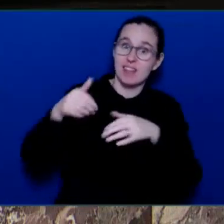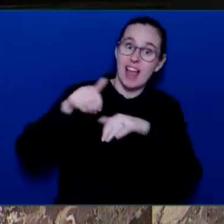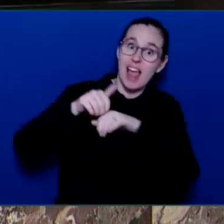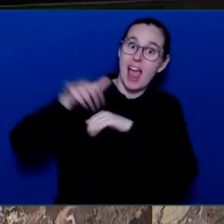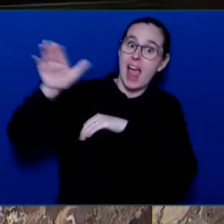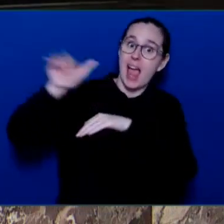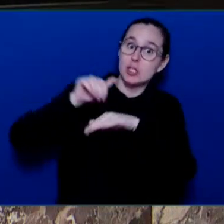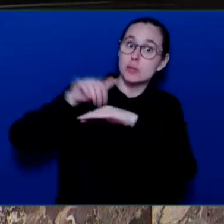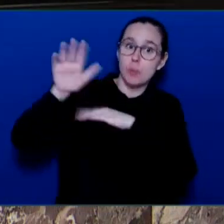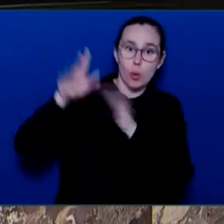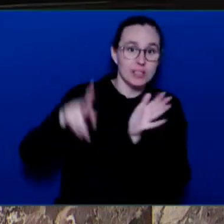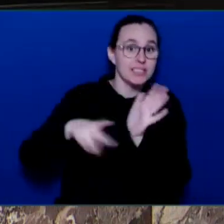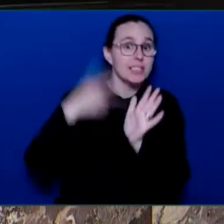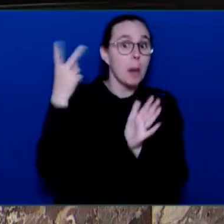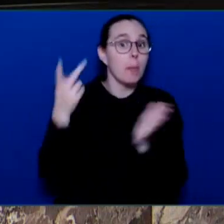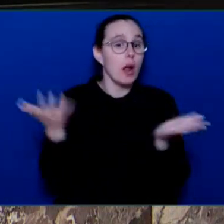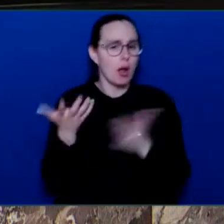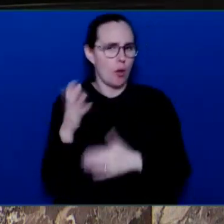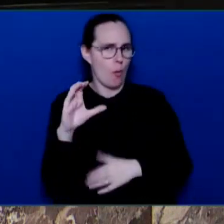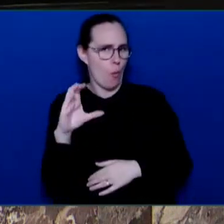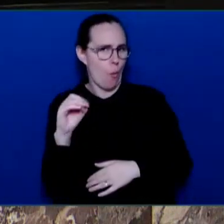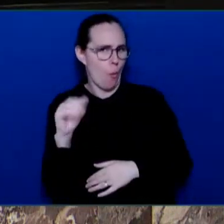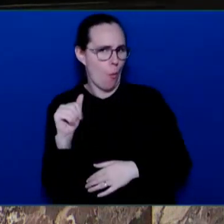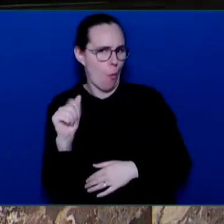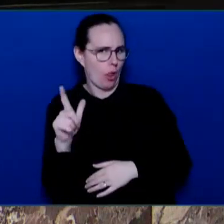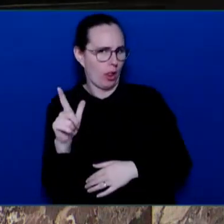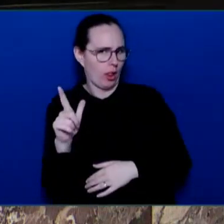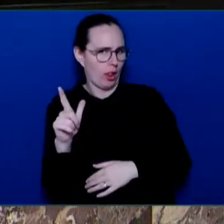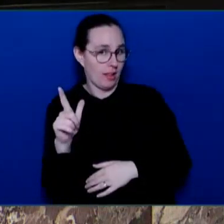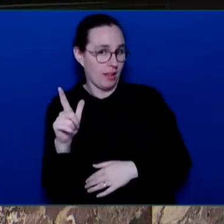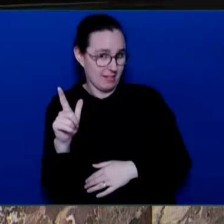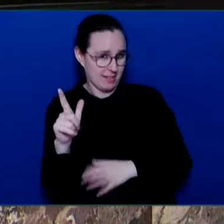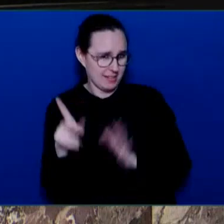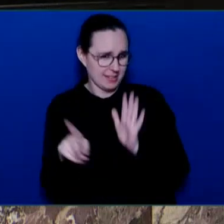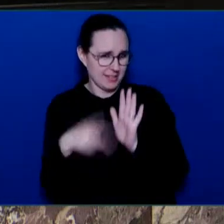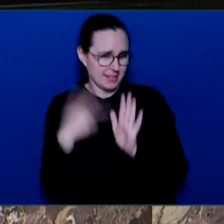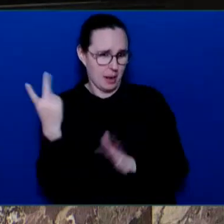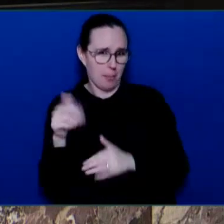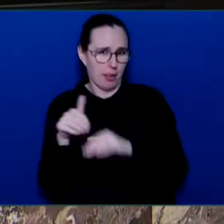to a doubling of coal exports as a measure of success.